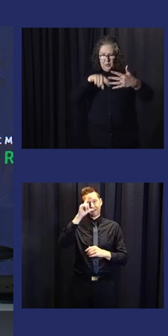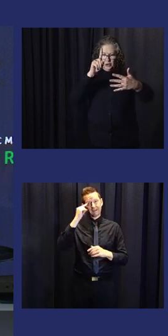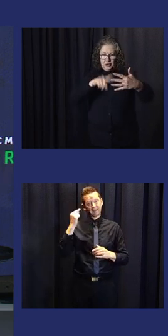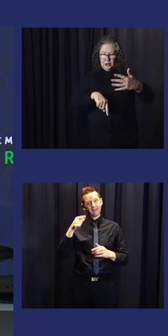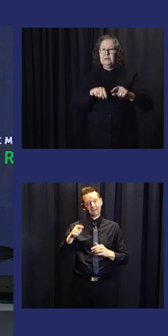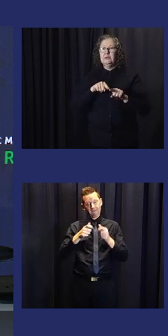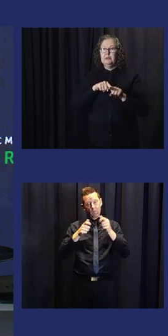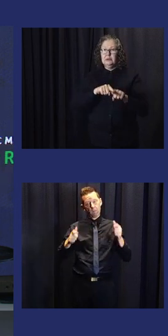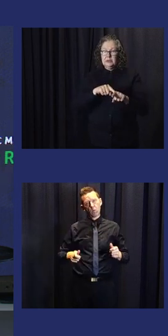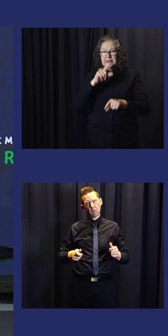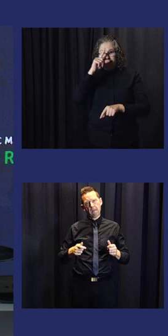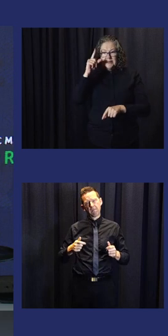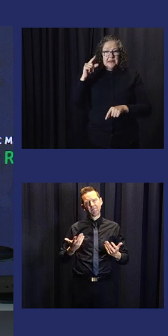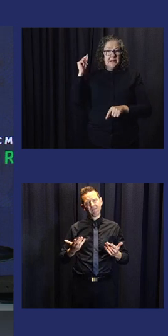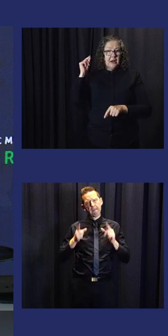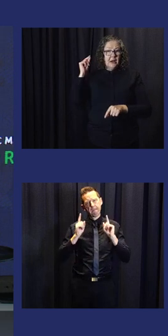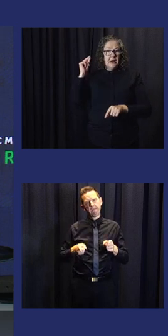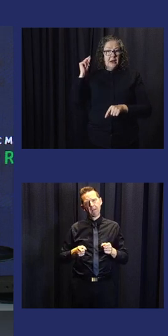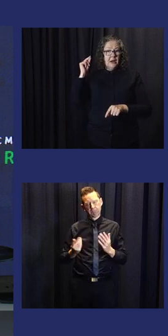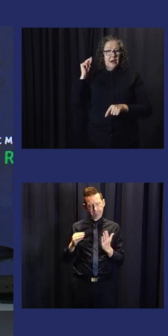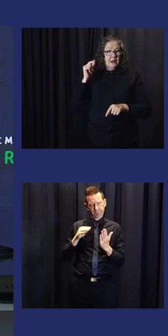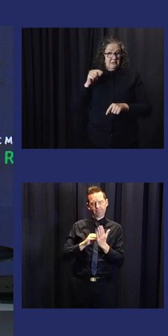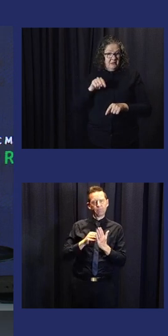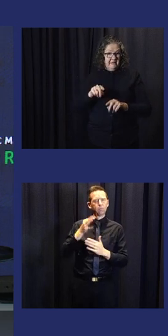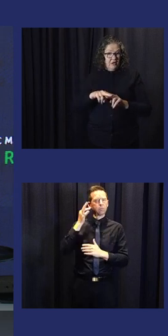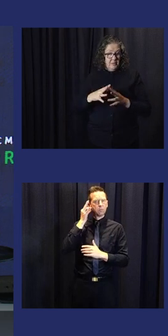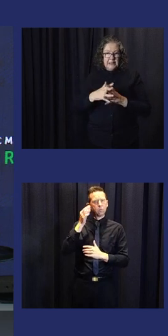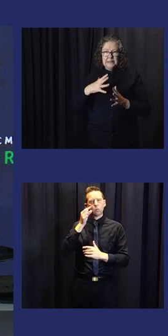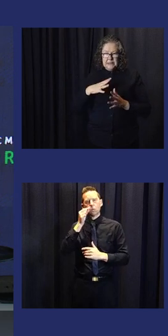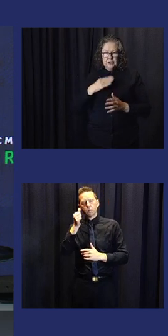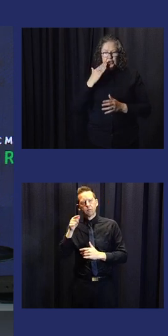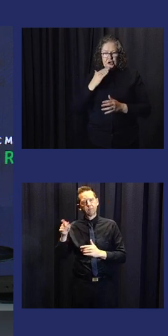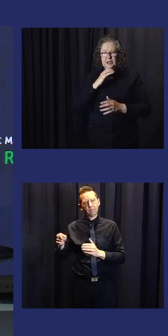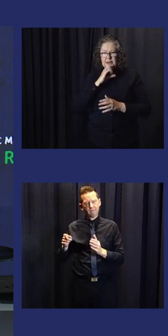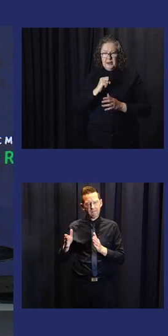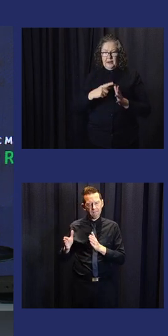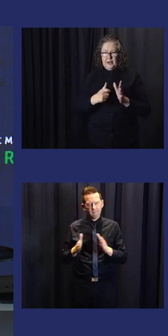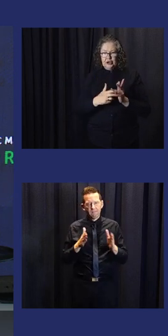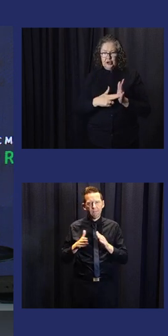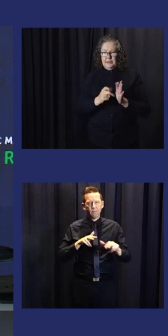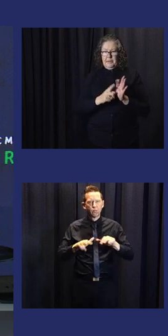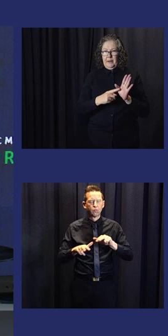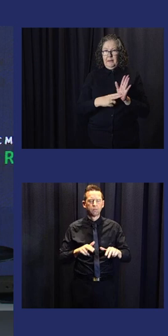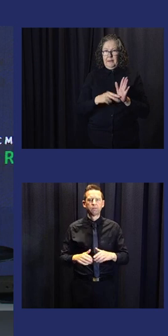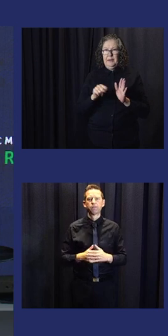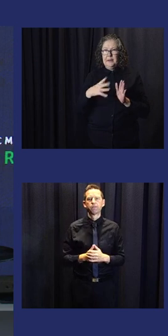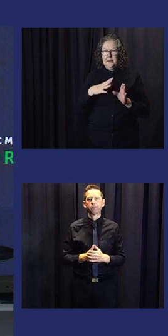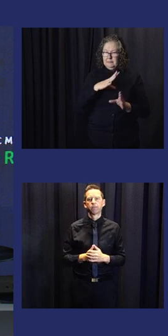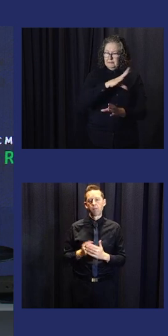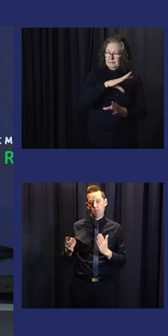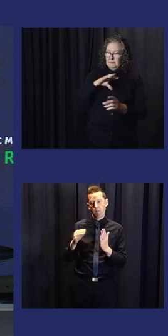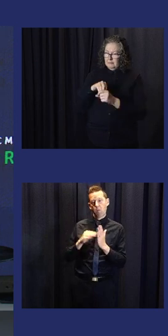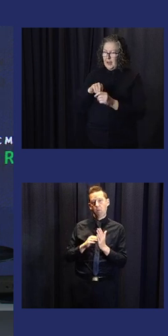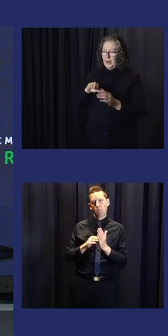Sendai framework really needs a gender action plan, and it needs one that's incorporated into the current